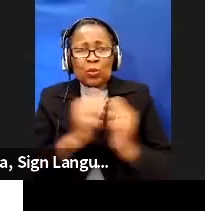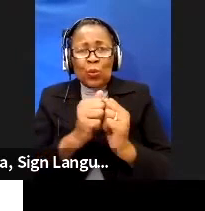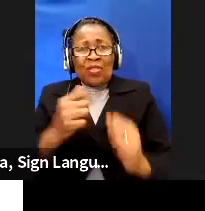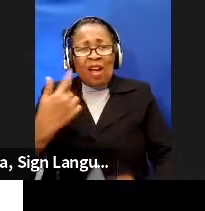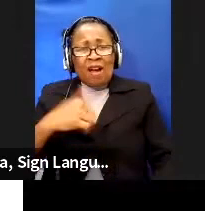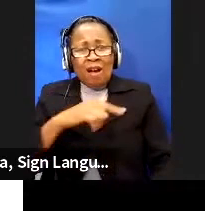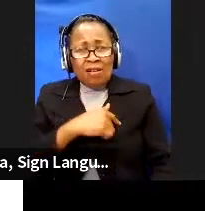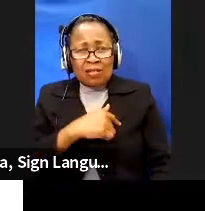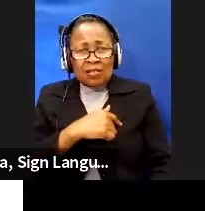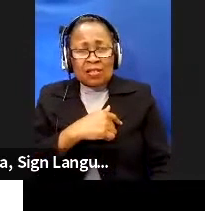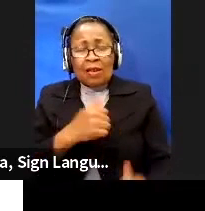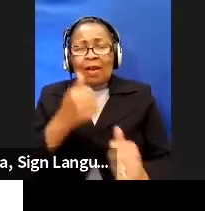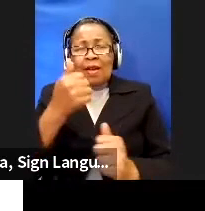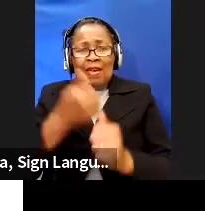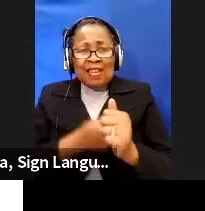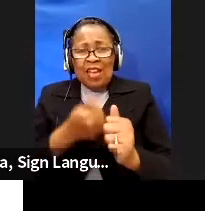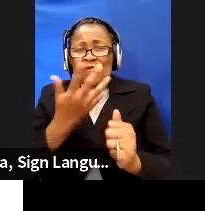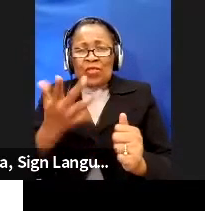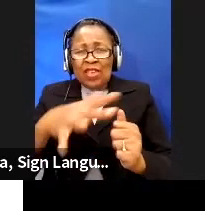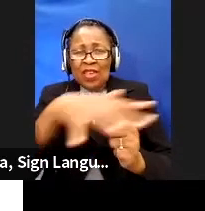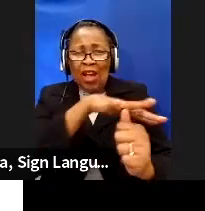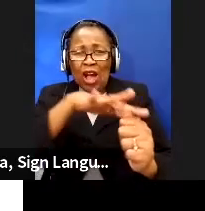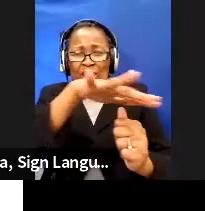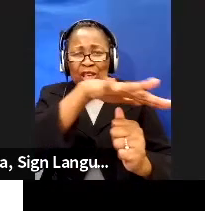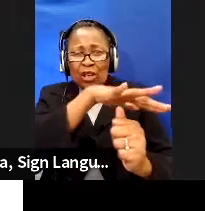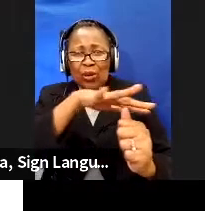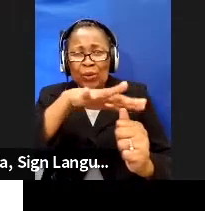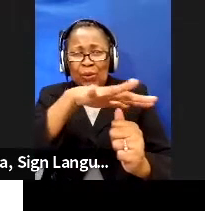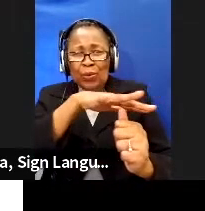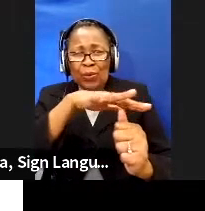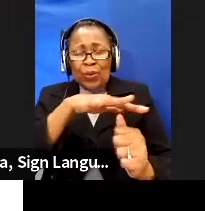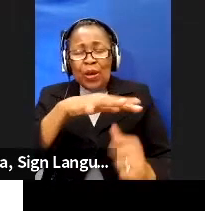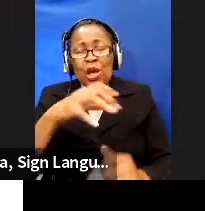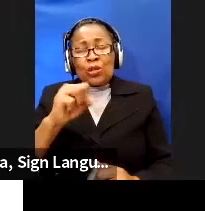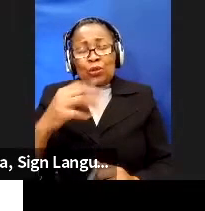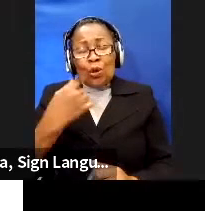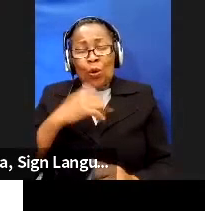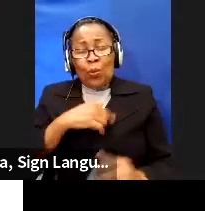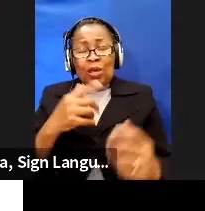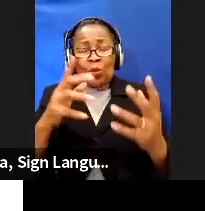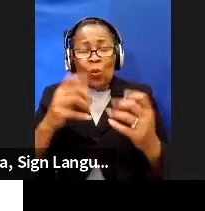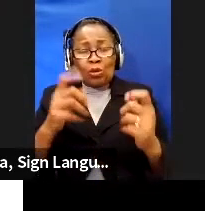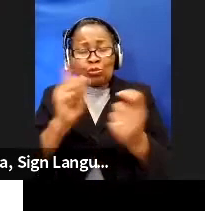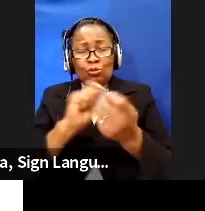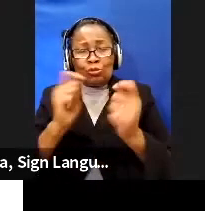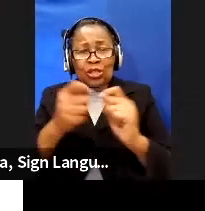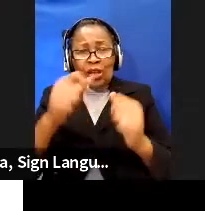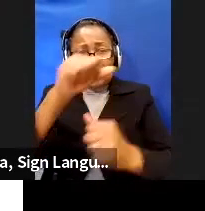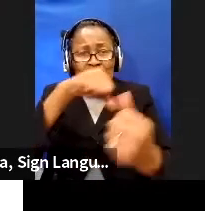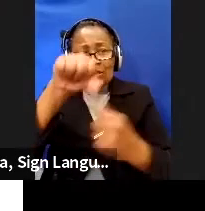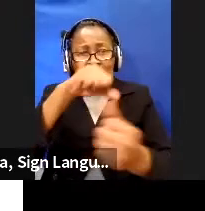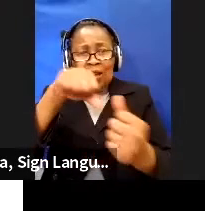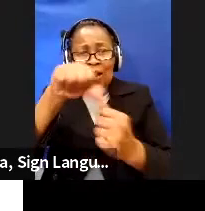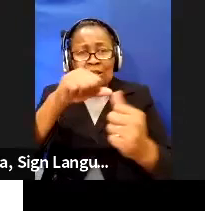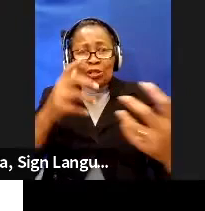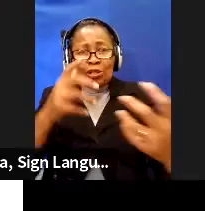and everything out here. And thus we seek to change society to accommodate the